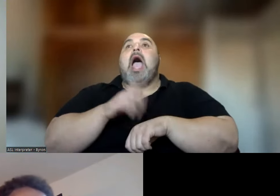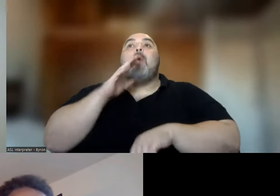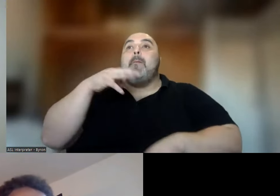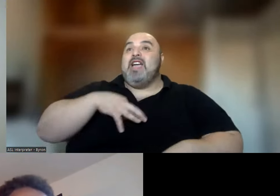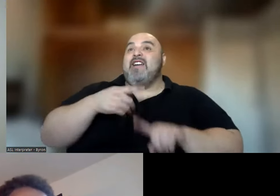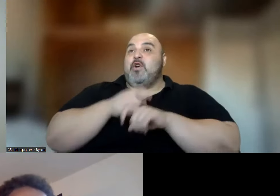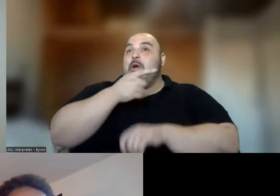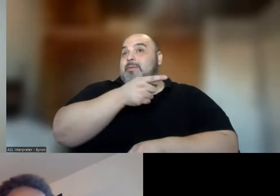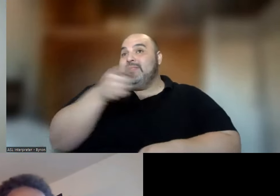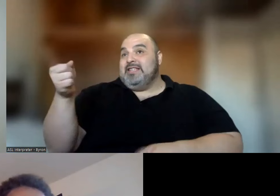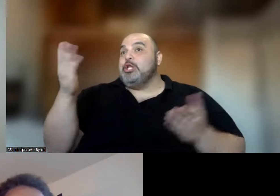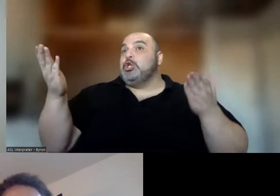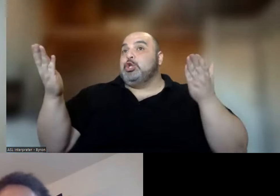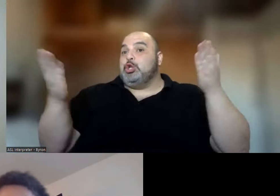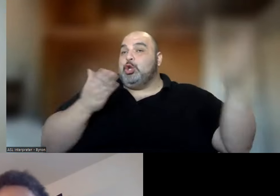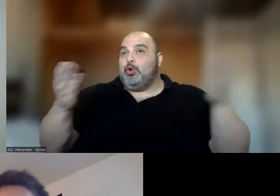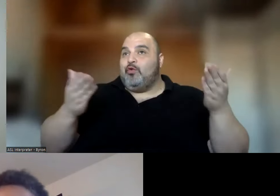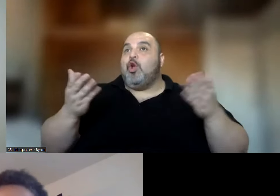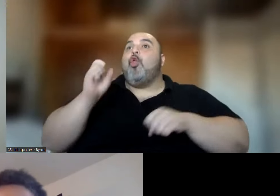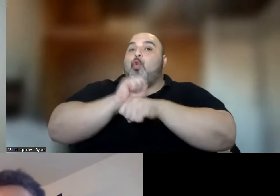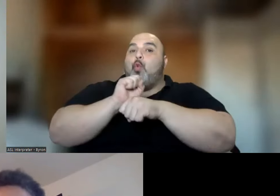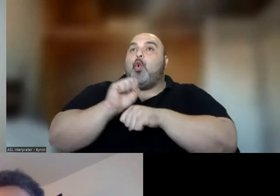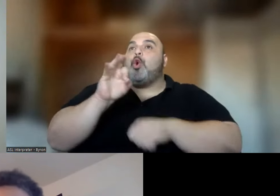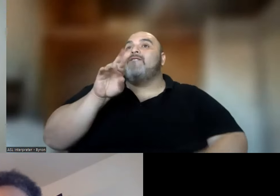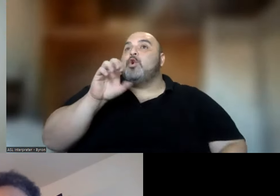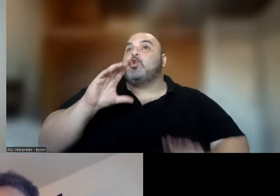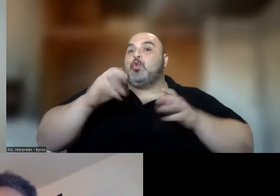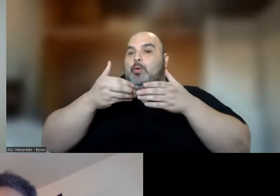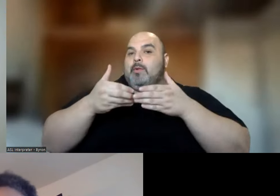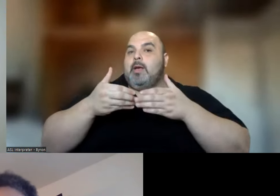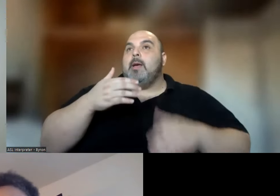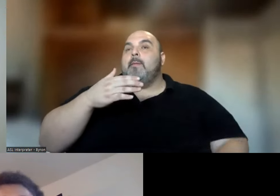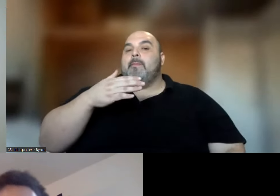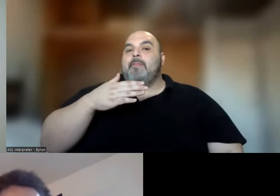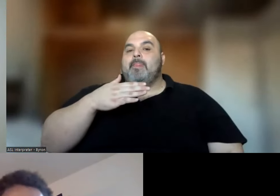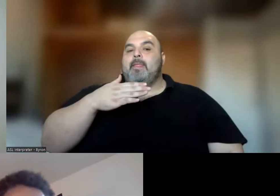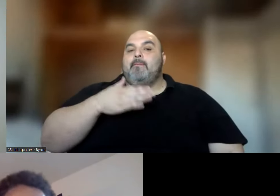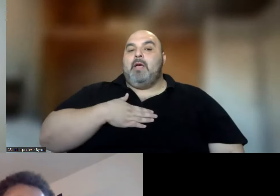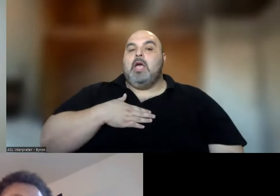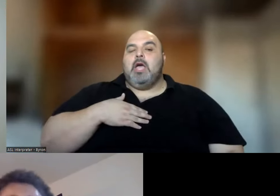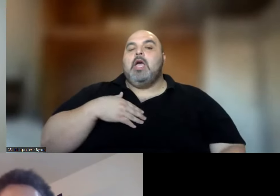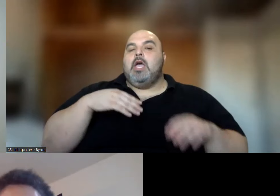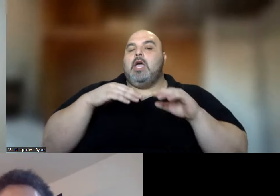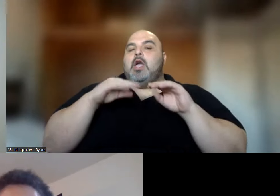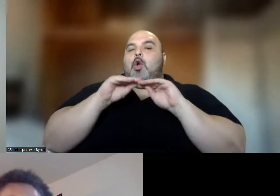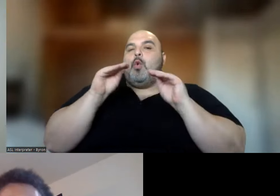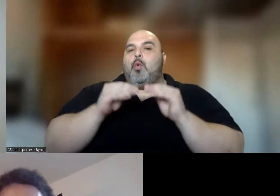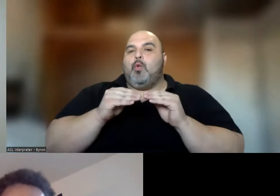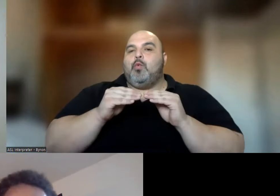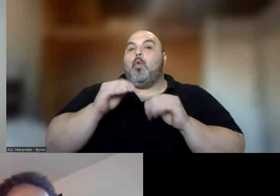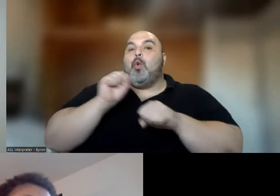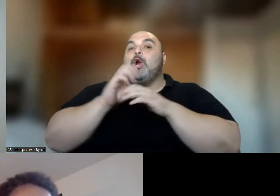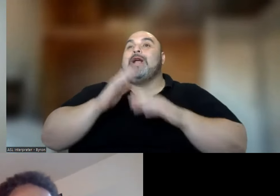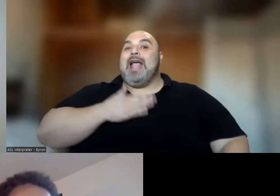these services. The workforce group, my in-home supportive services worker is